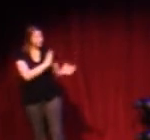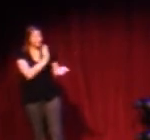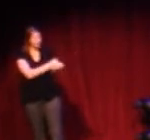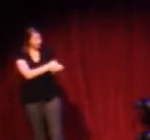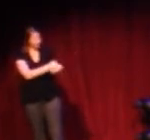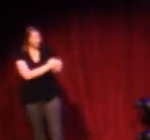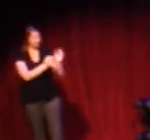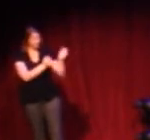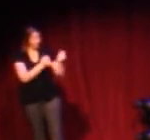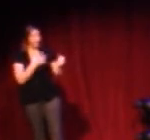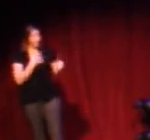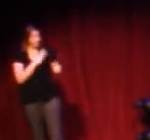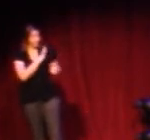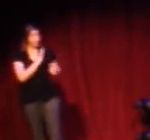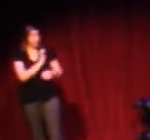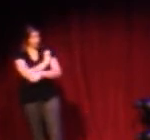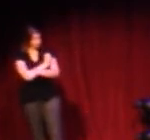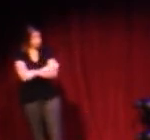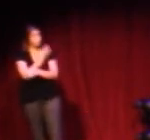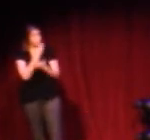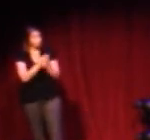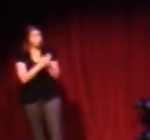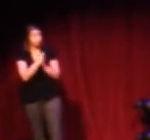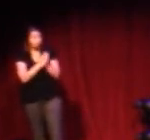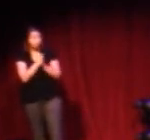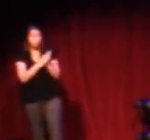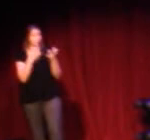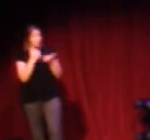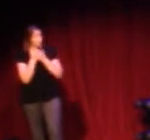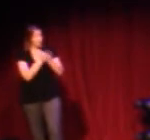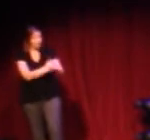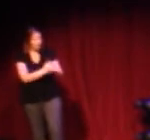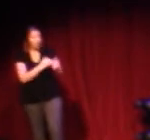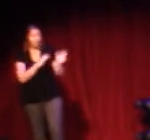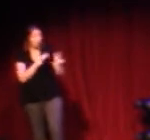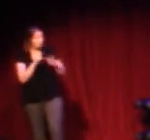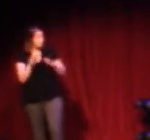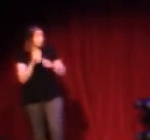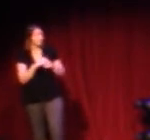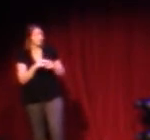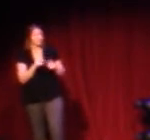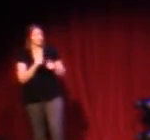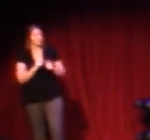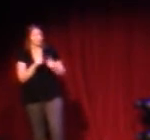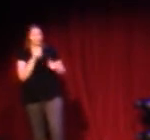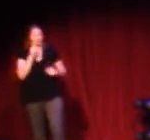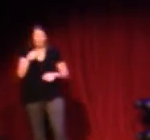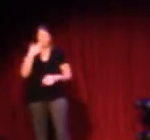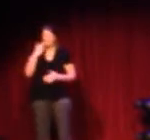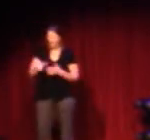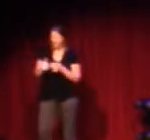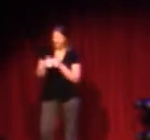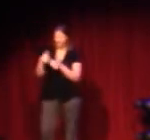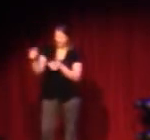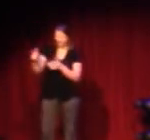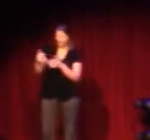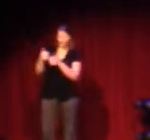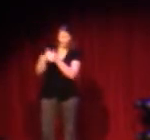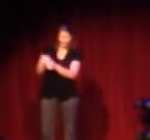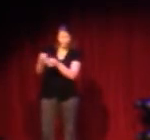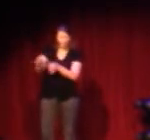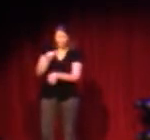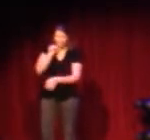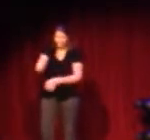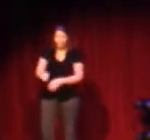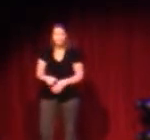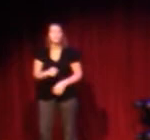Let's pump the brakes. I like the energy. I definitely like the spirit of helpfulness. But boy, he's bad at following directions. He